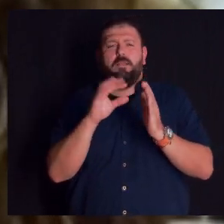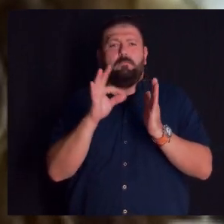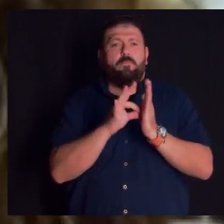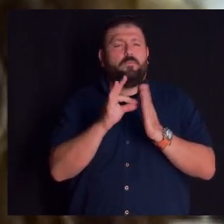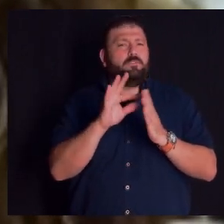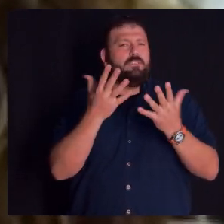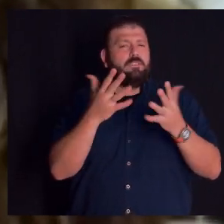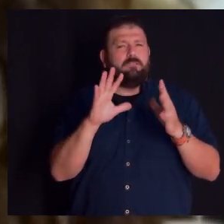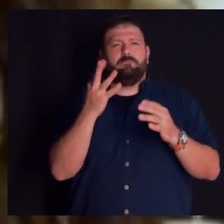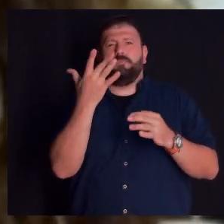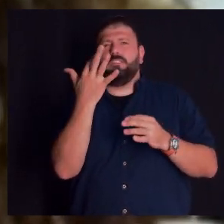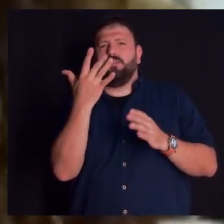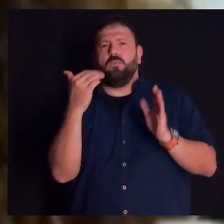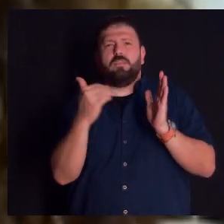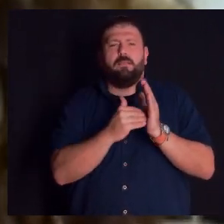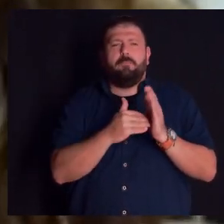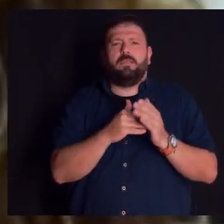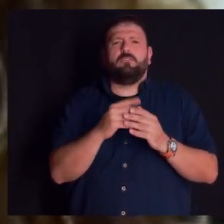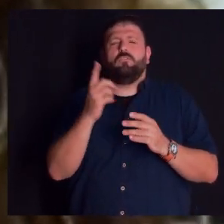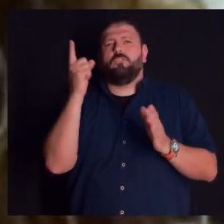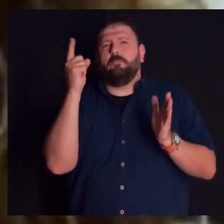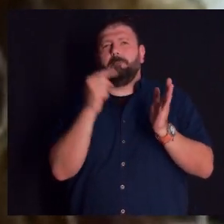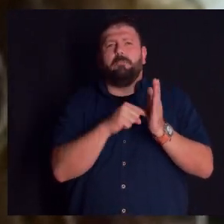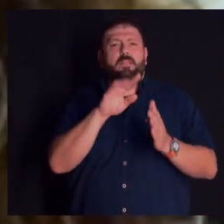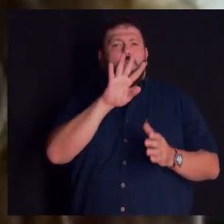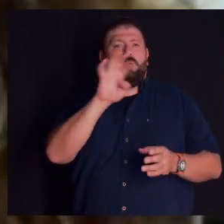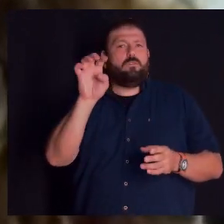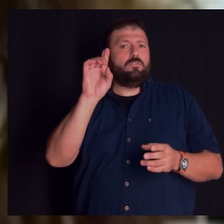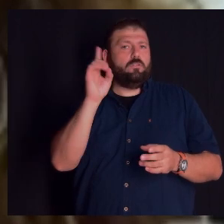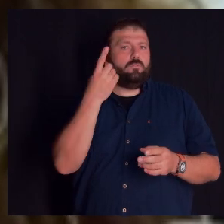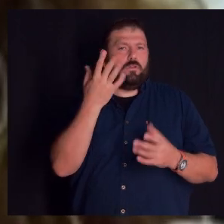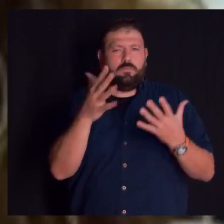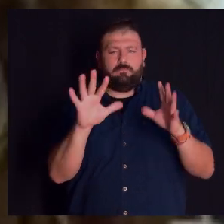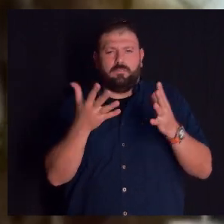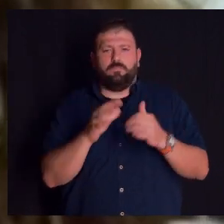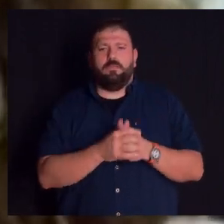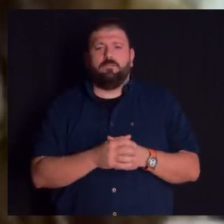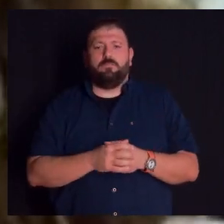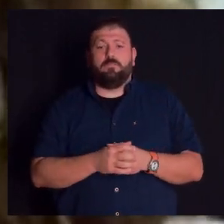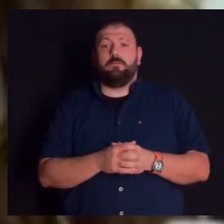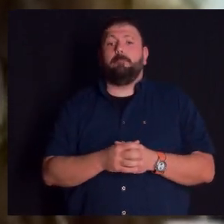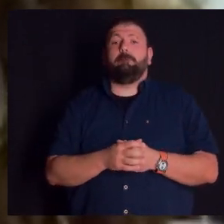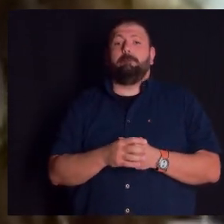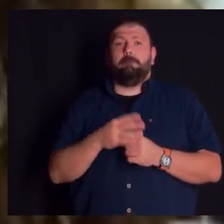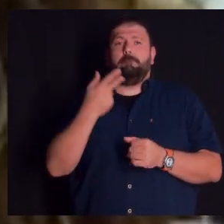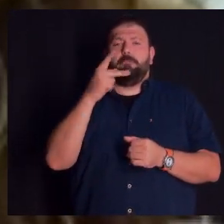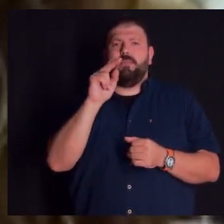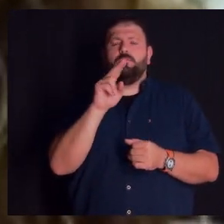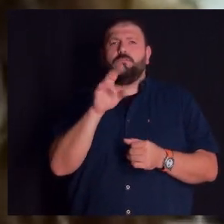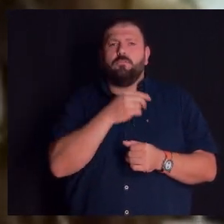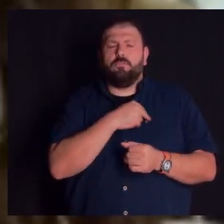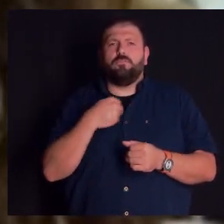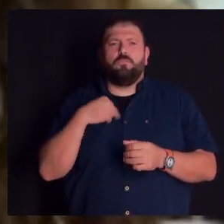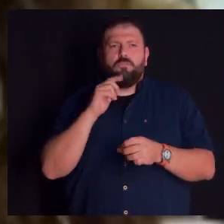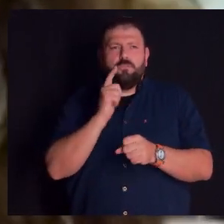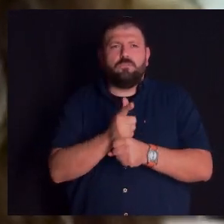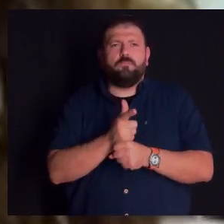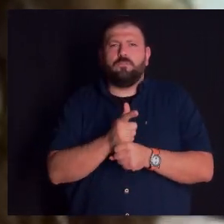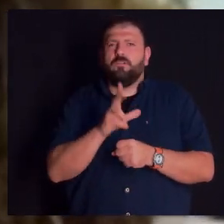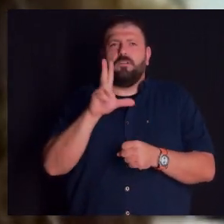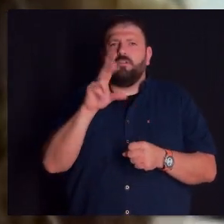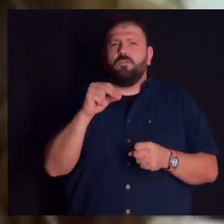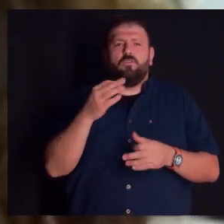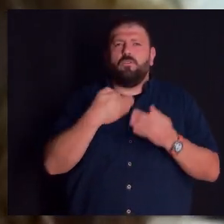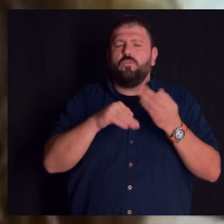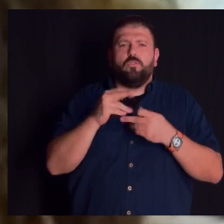75,000 points, 55,000 or 1 pesos, about 1,400 US dollars. But yes, we did see that our people